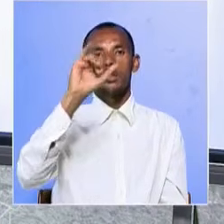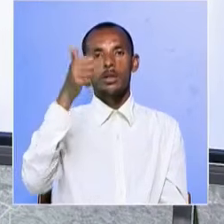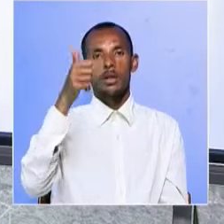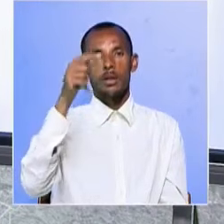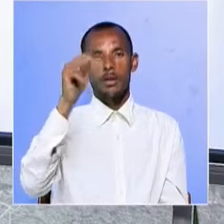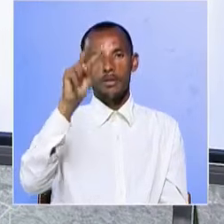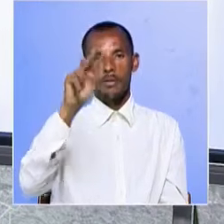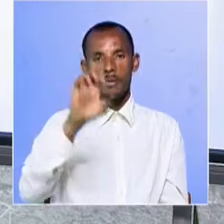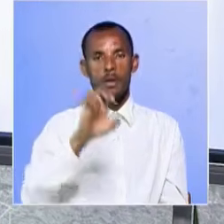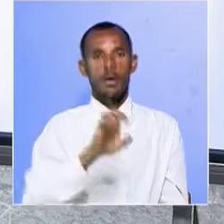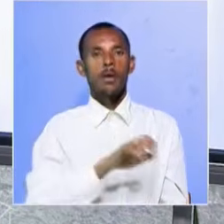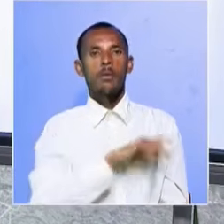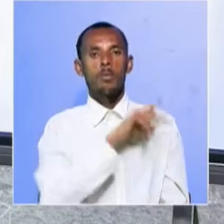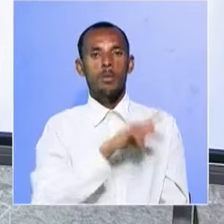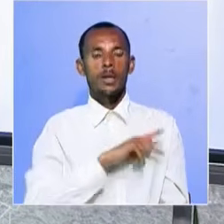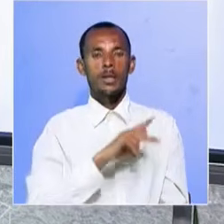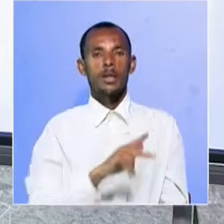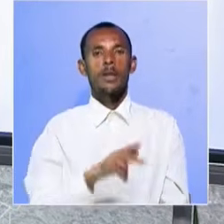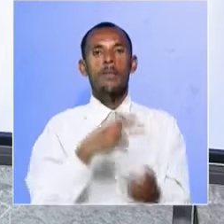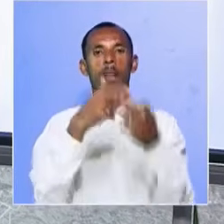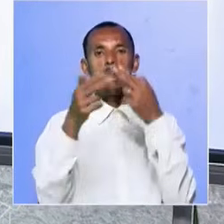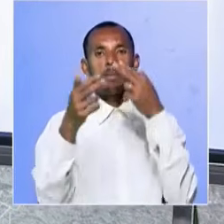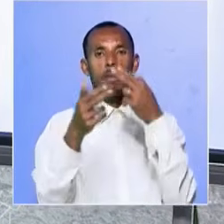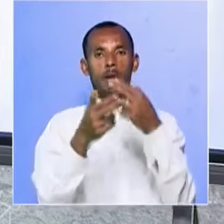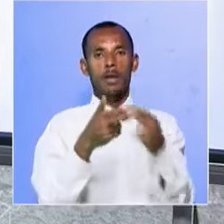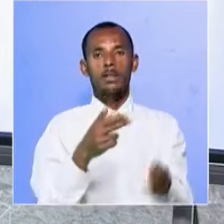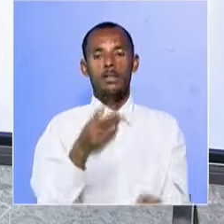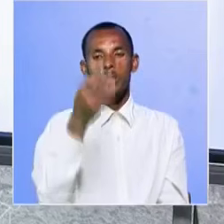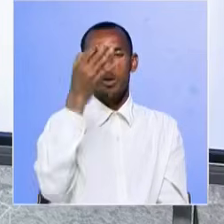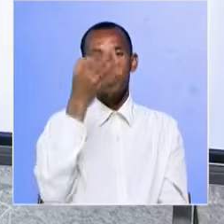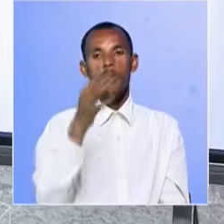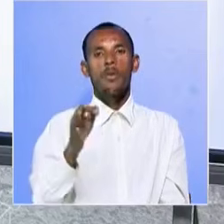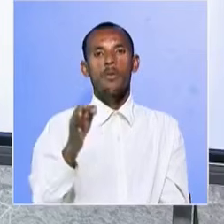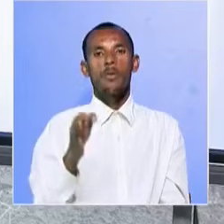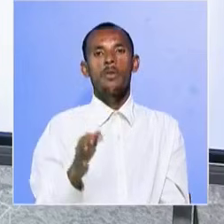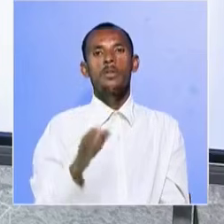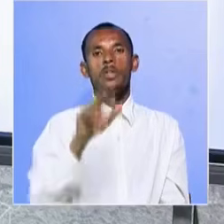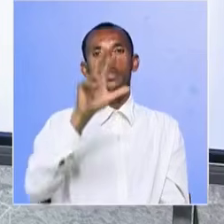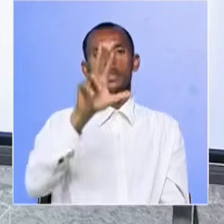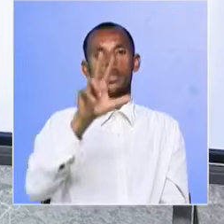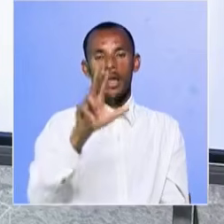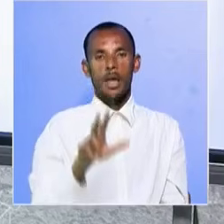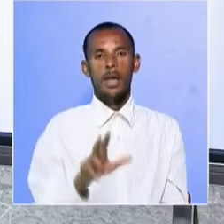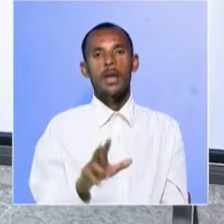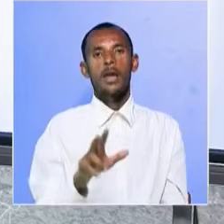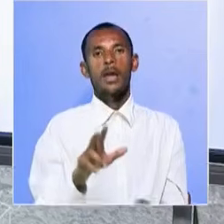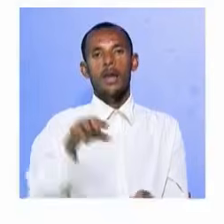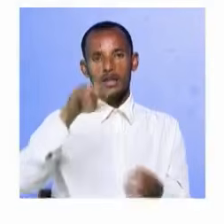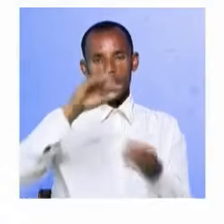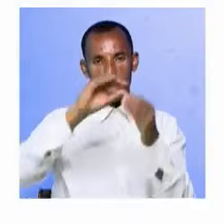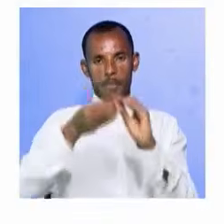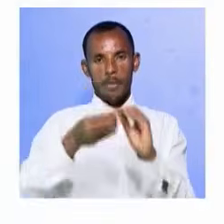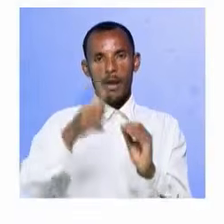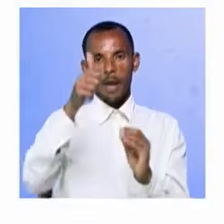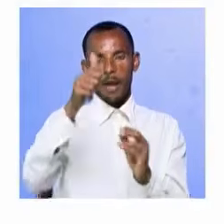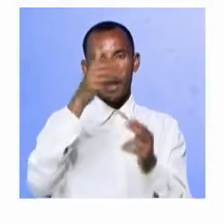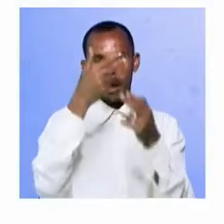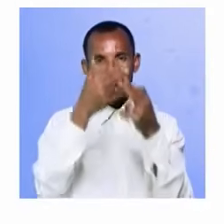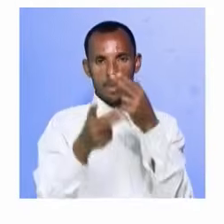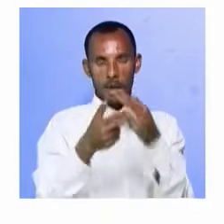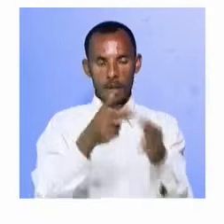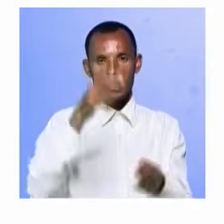an associative property on multiplication of three rational numbers. A